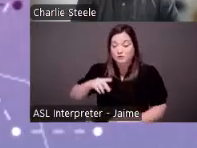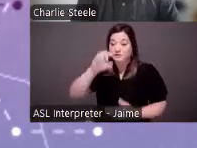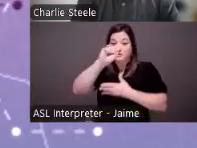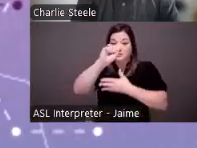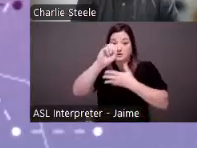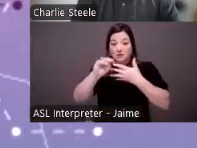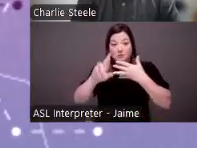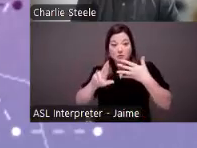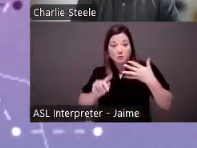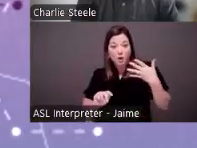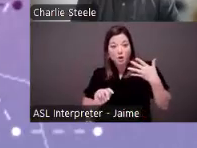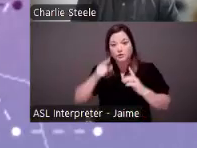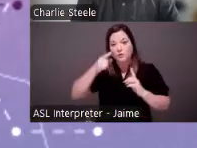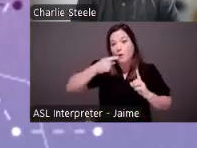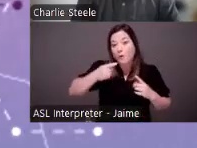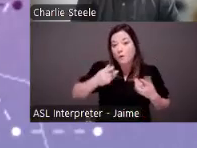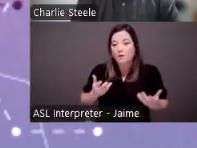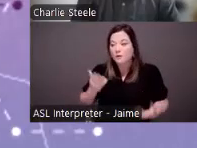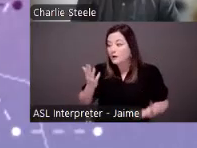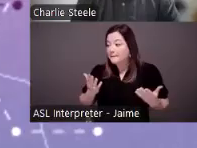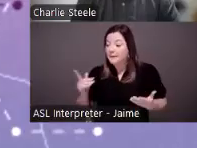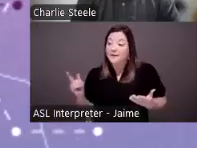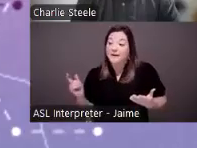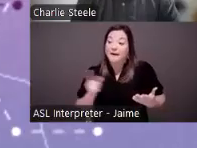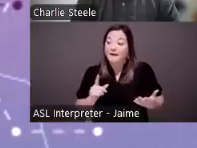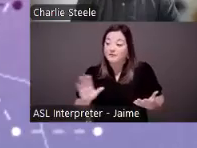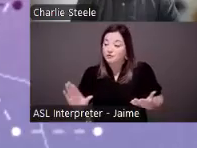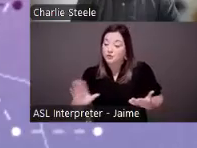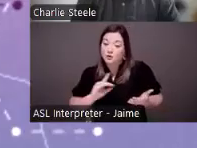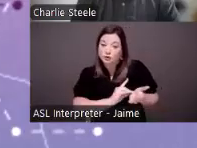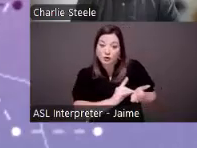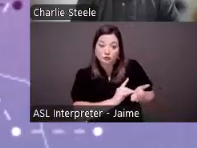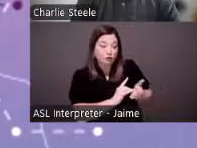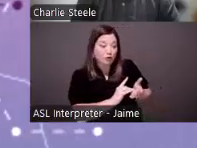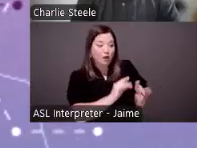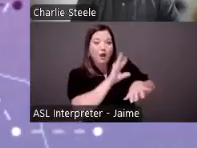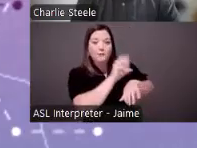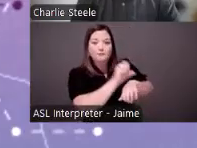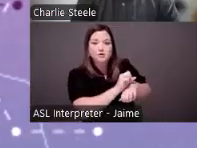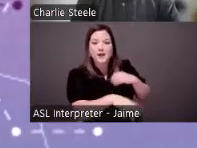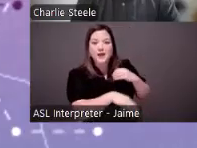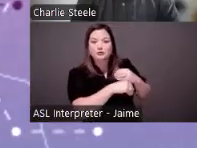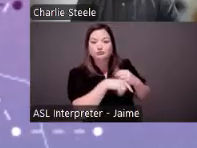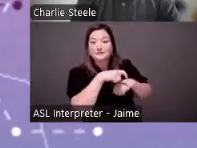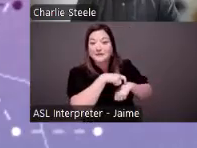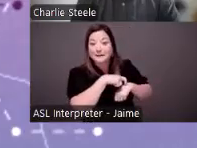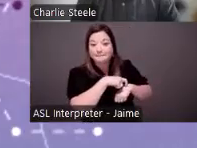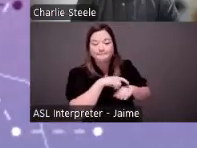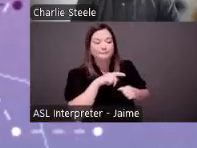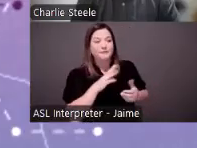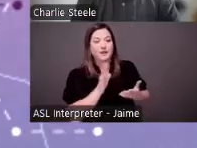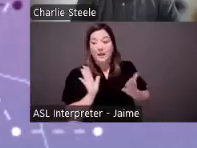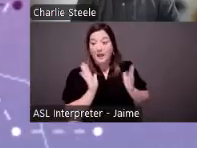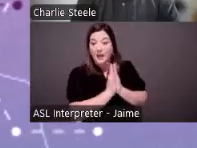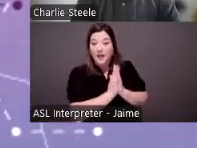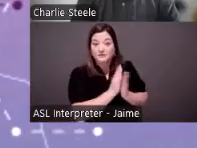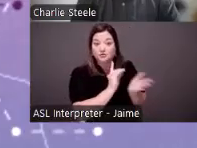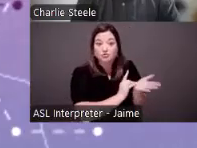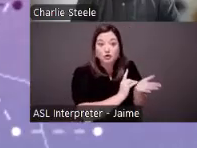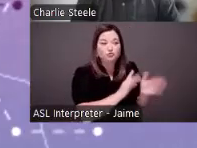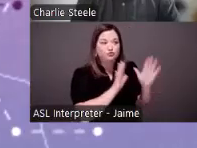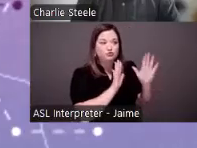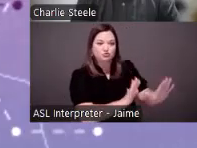You can ask your physician to book extra time for your appointments, ask them to slow down. This really